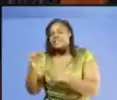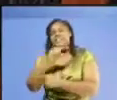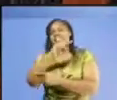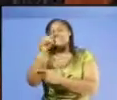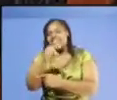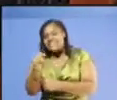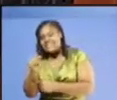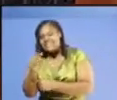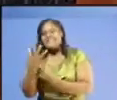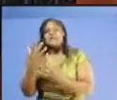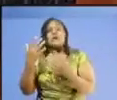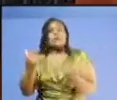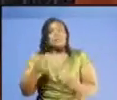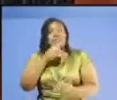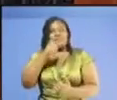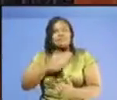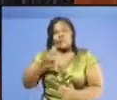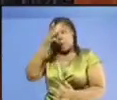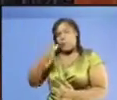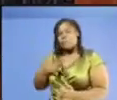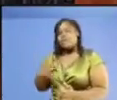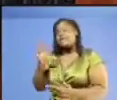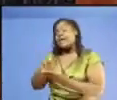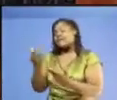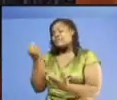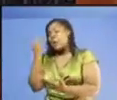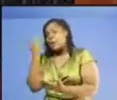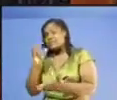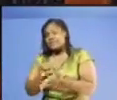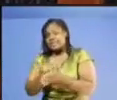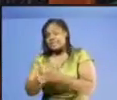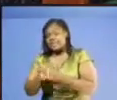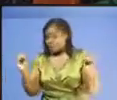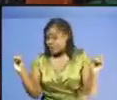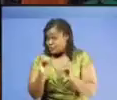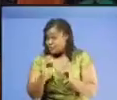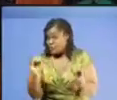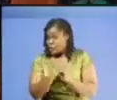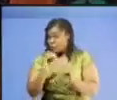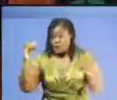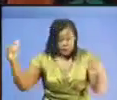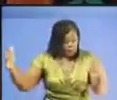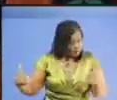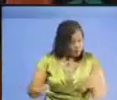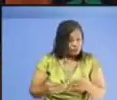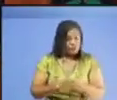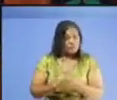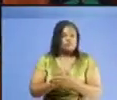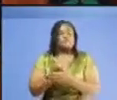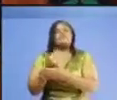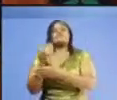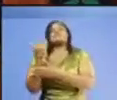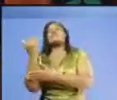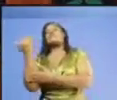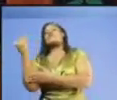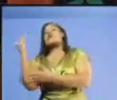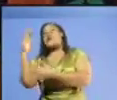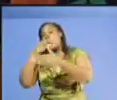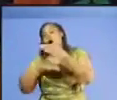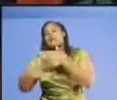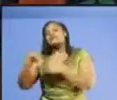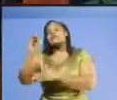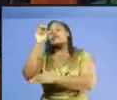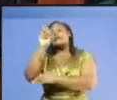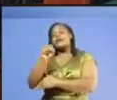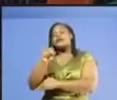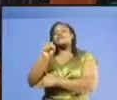Z's, but this old man has learned a lesson that there is nothing new under this S-U-N.